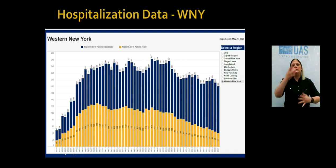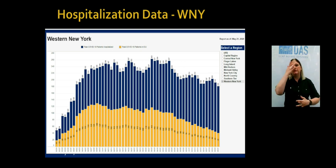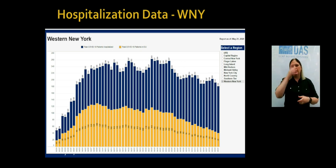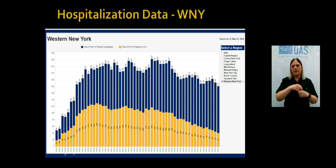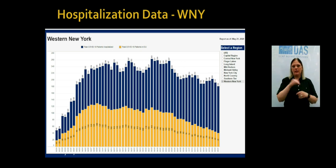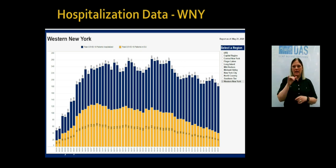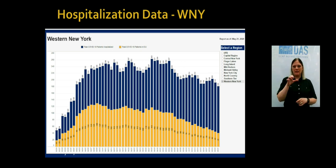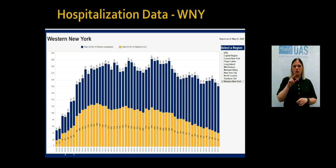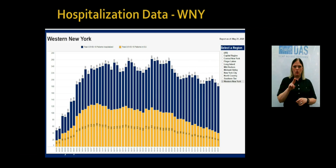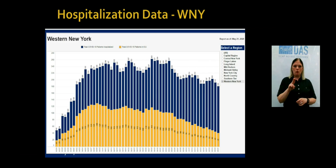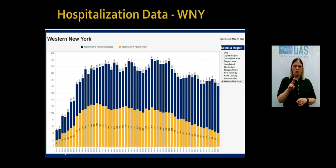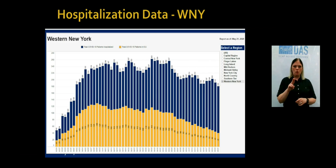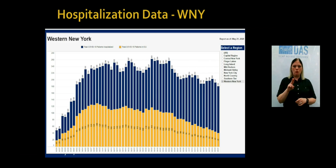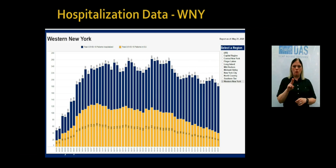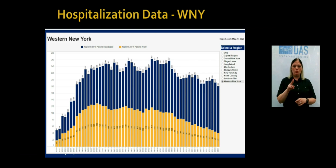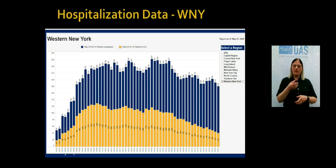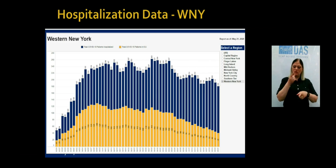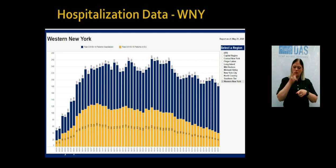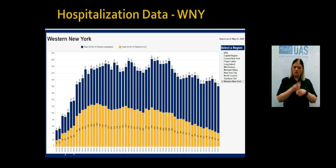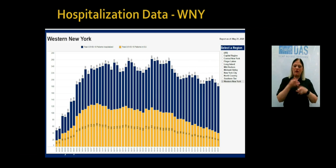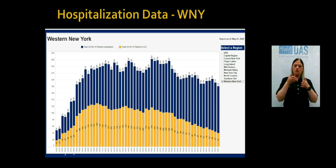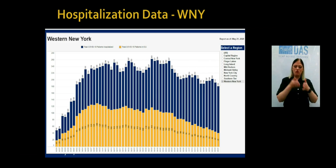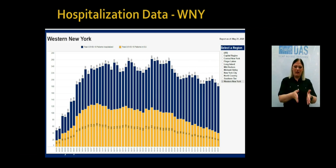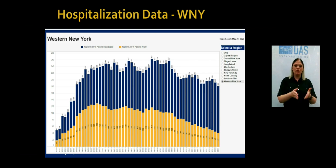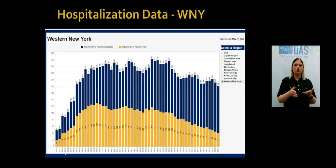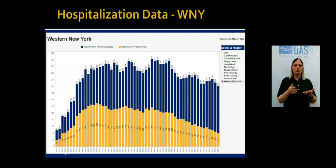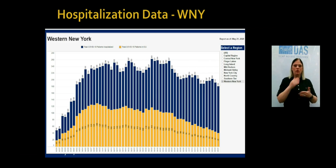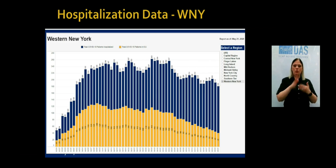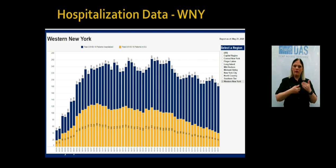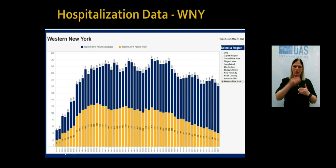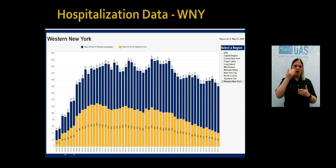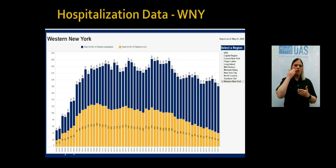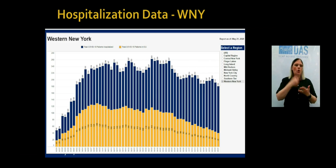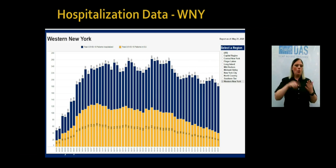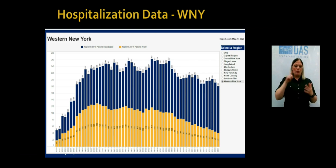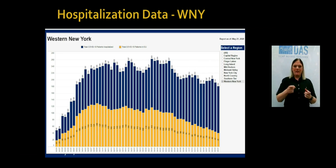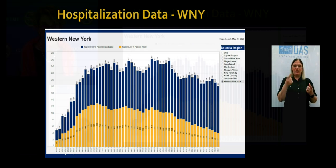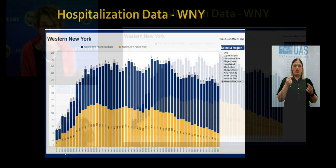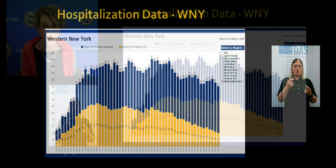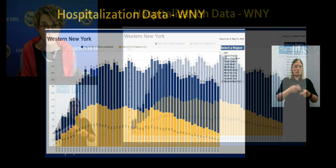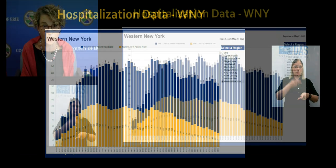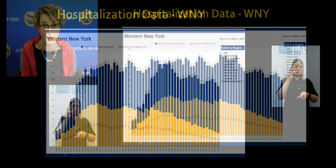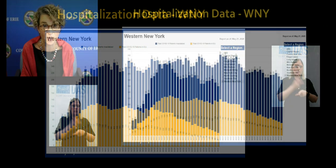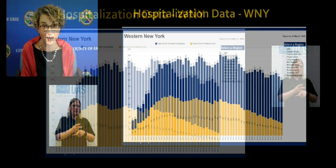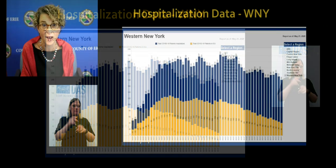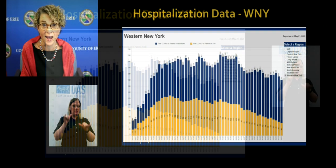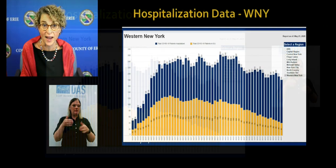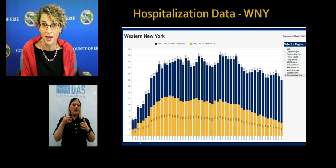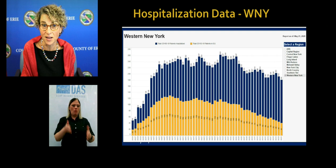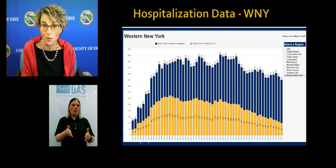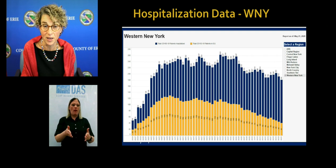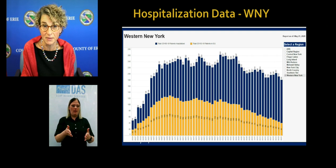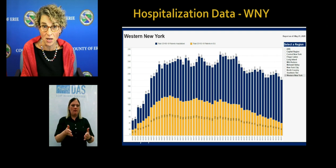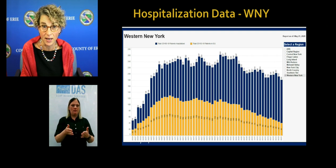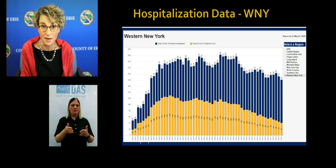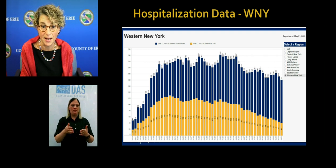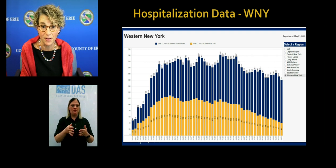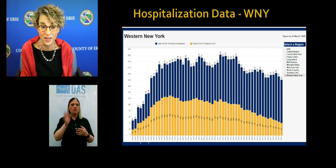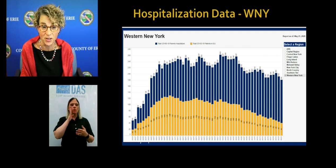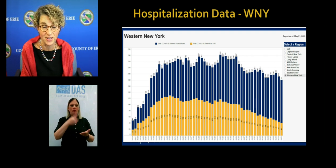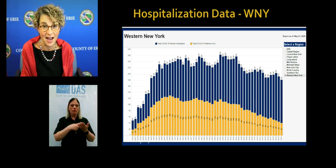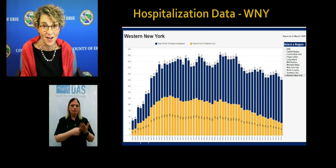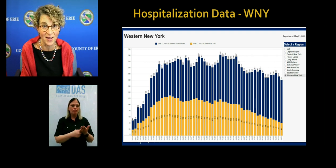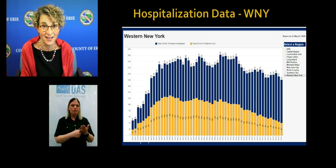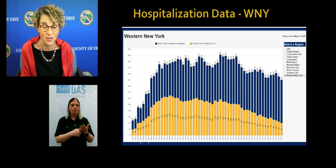intensive care unit. So we're going in the right direction, and we all know what we need to do to keep in that right direction. And we're going to be talking